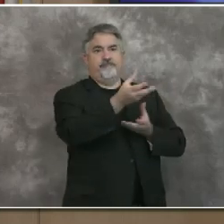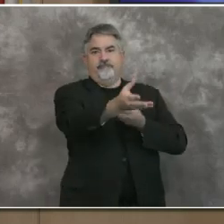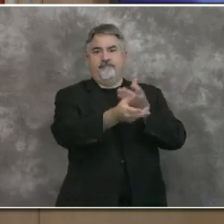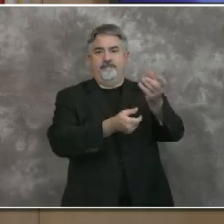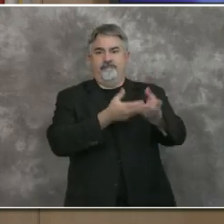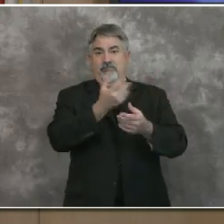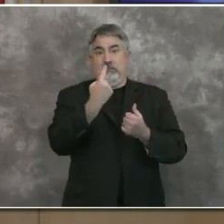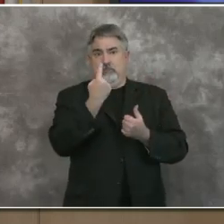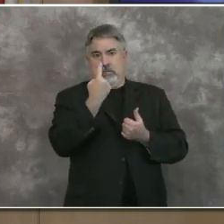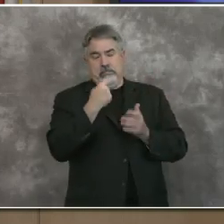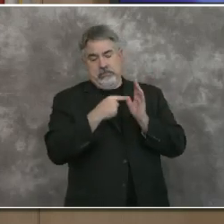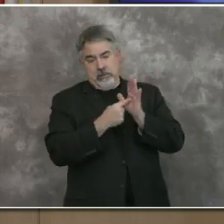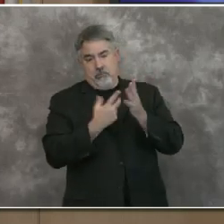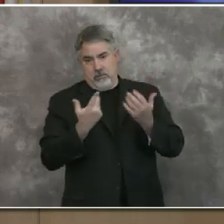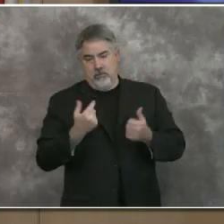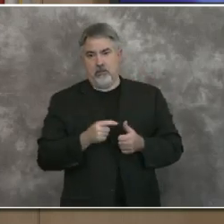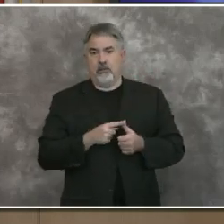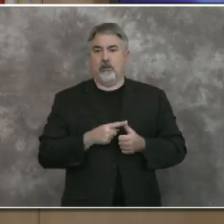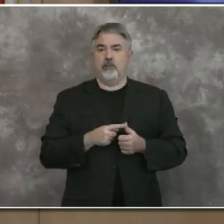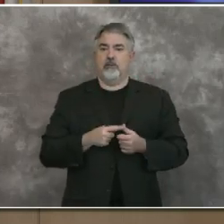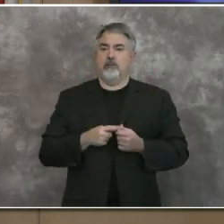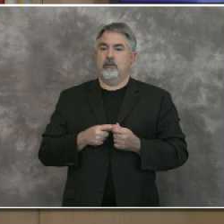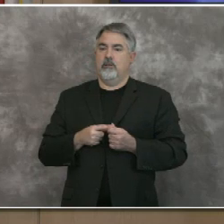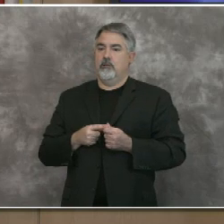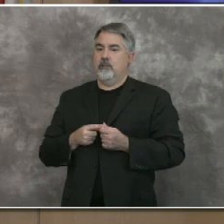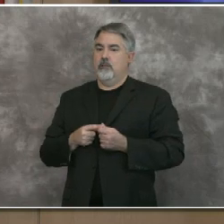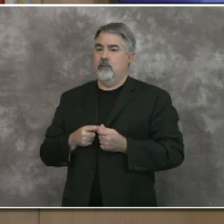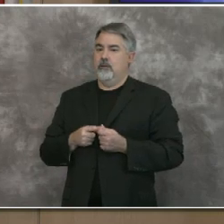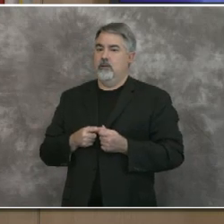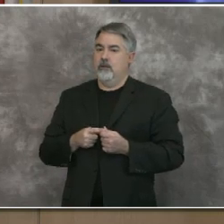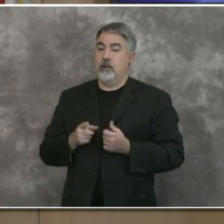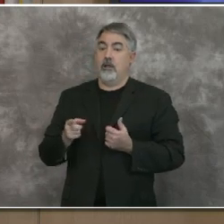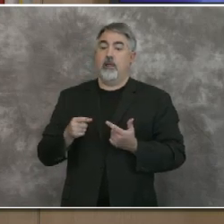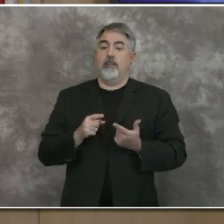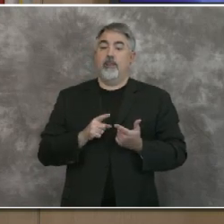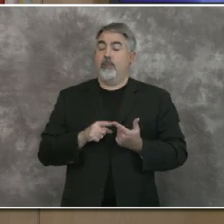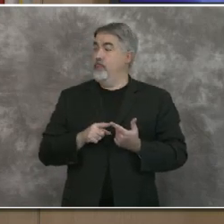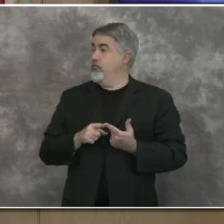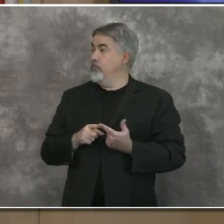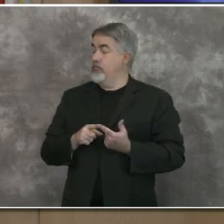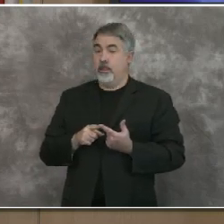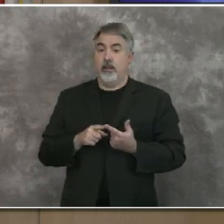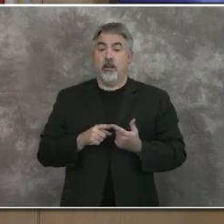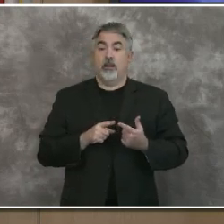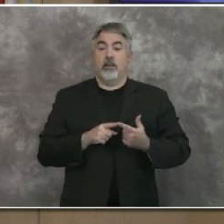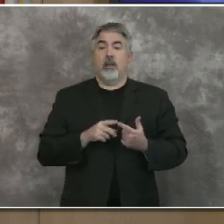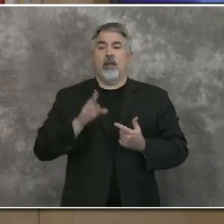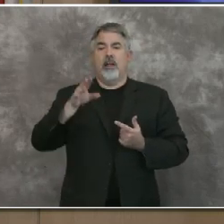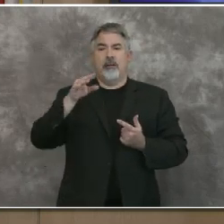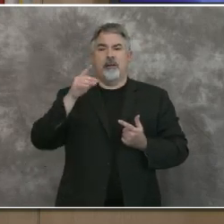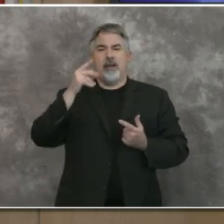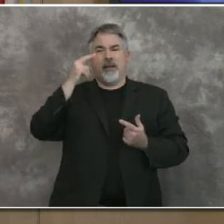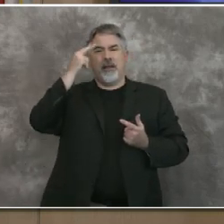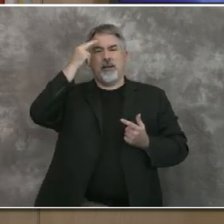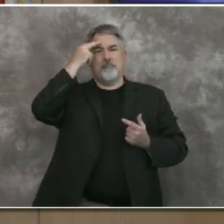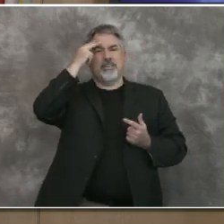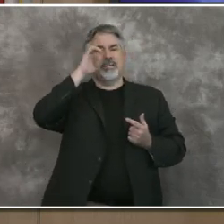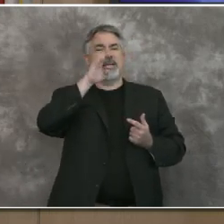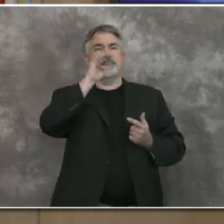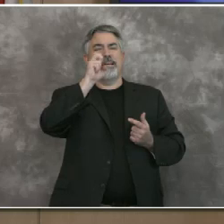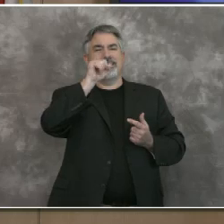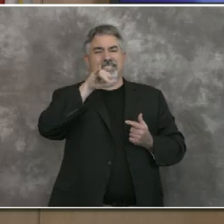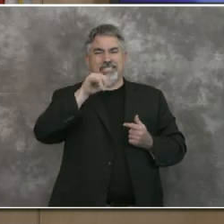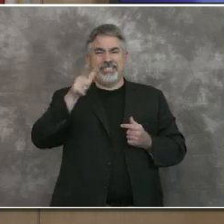material that they go through the Mexican consulate to provide for those in need in Mexico. There are actually